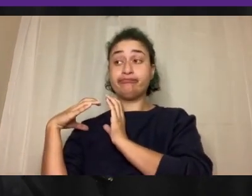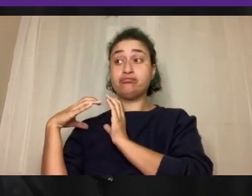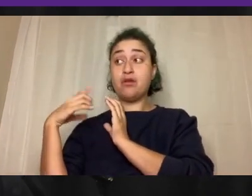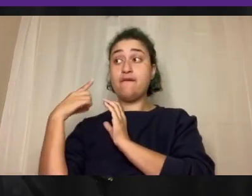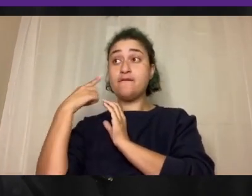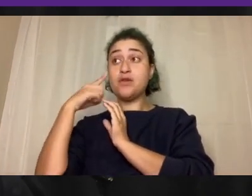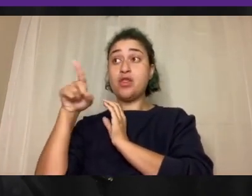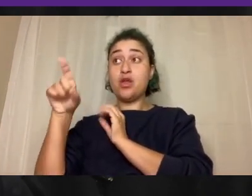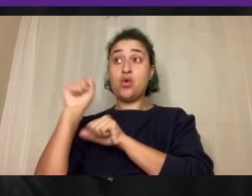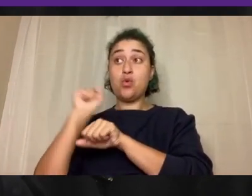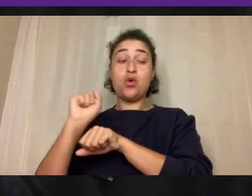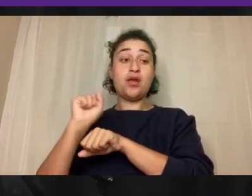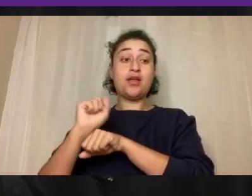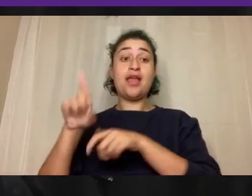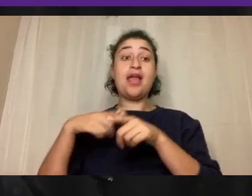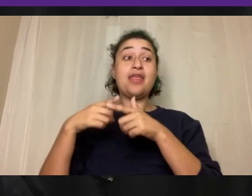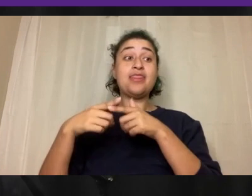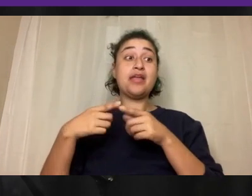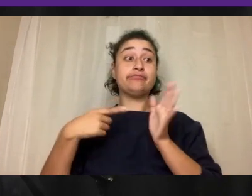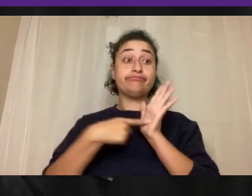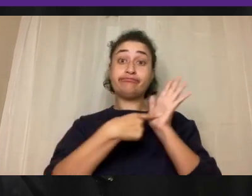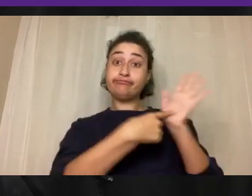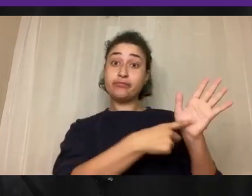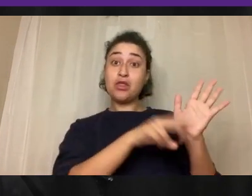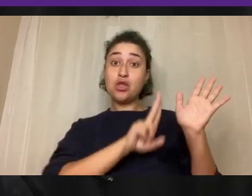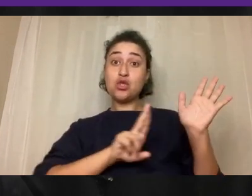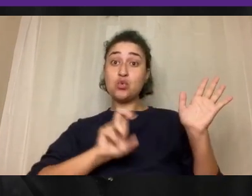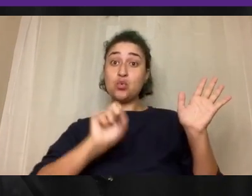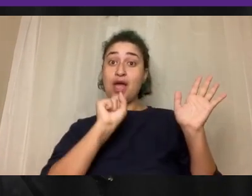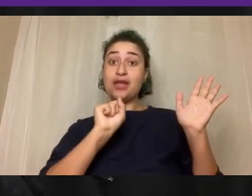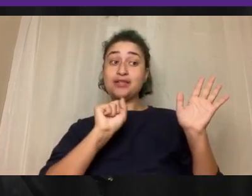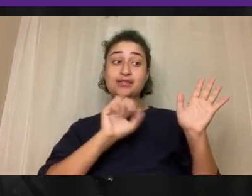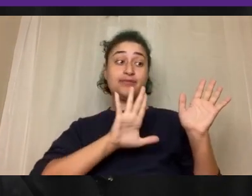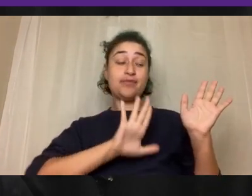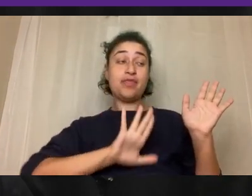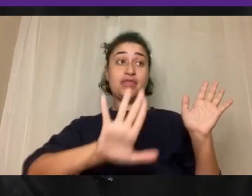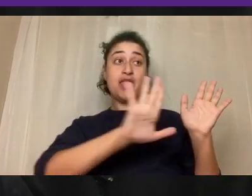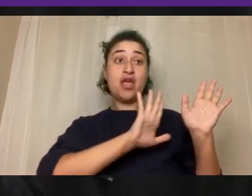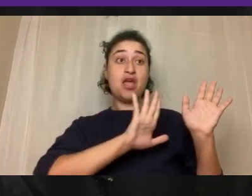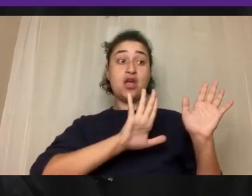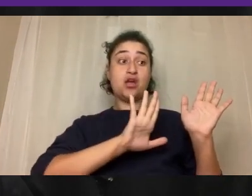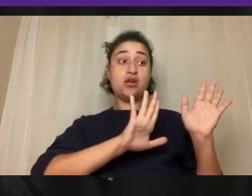for imperialistic ongoing practices that forces self-displacements,